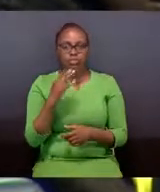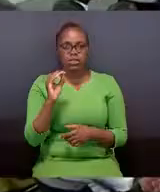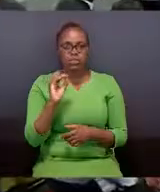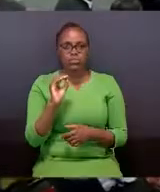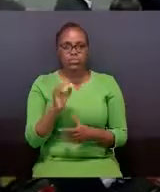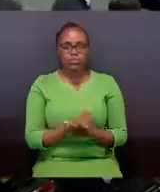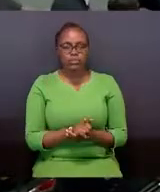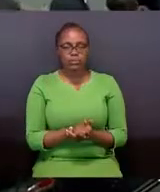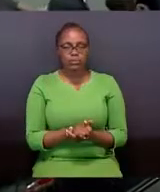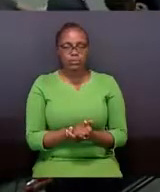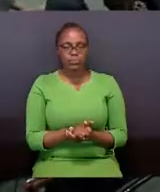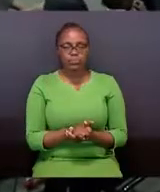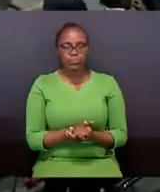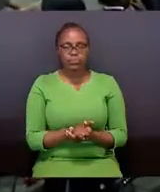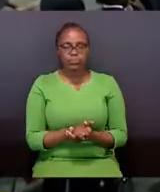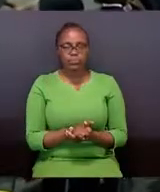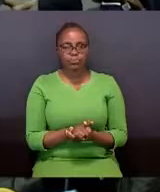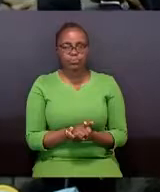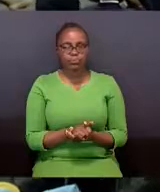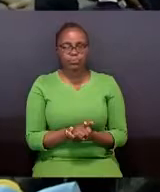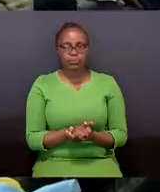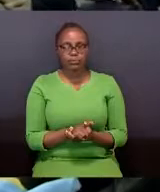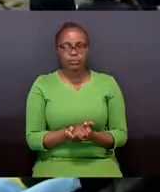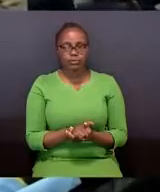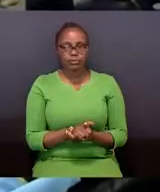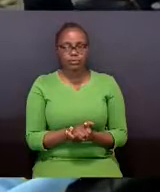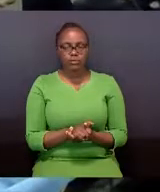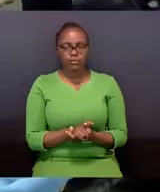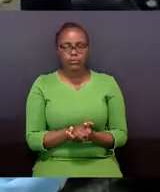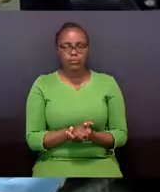It's not working. Very sorry.